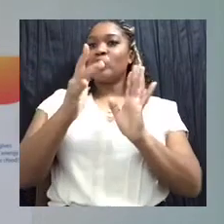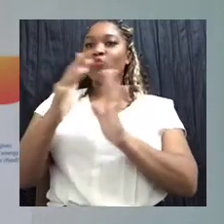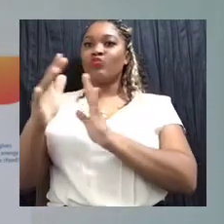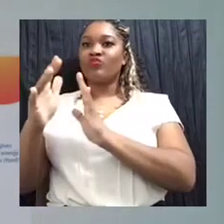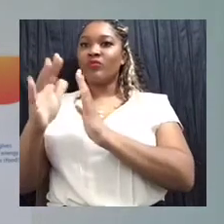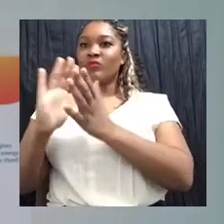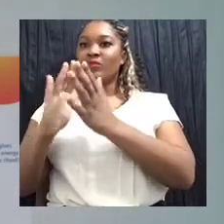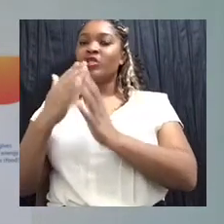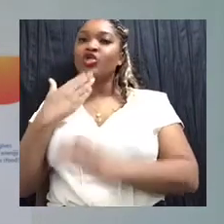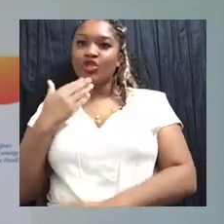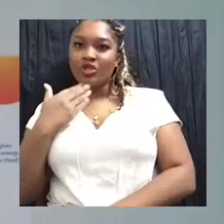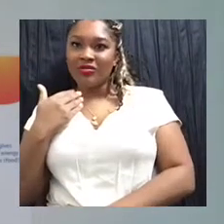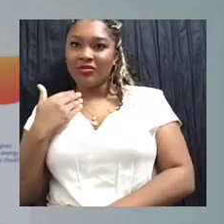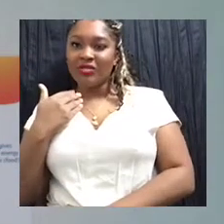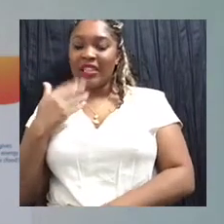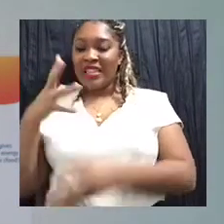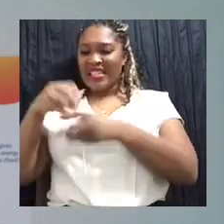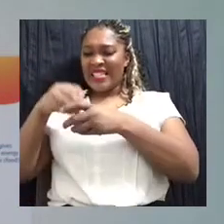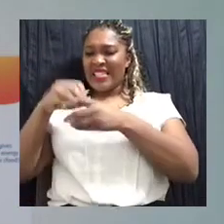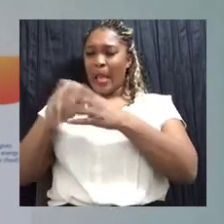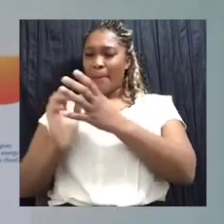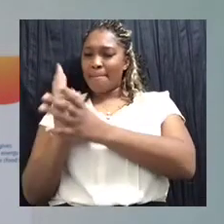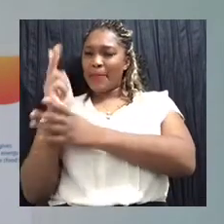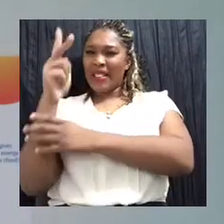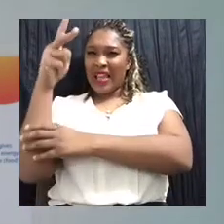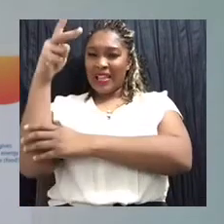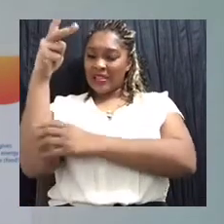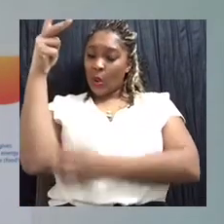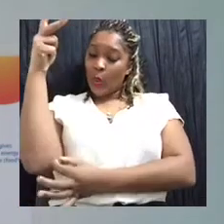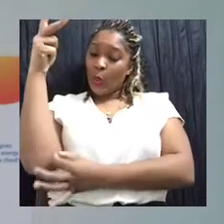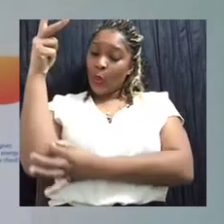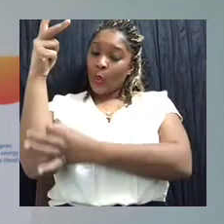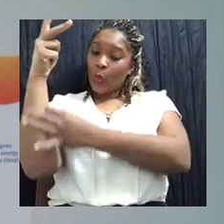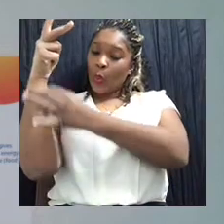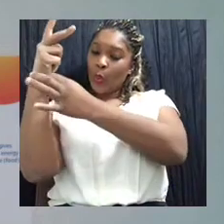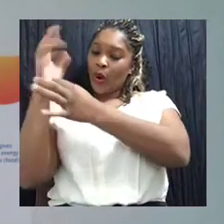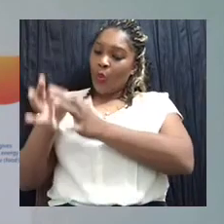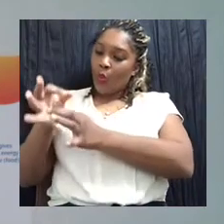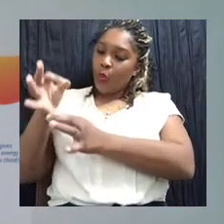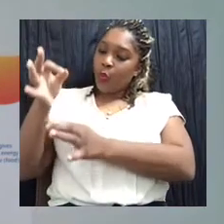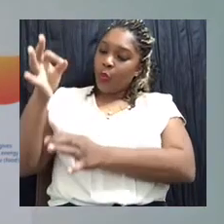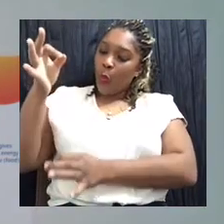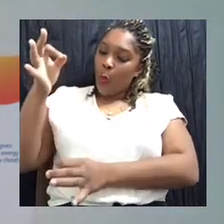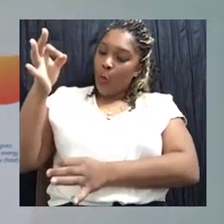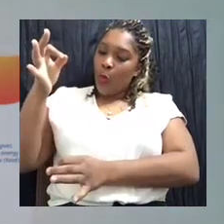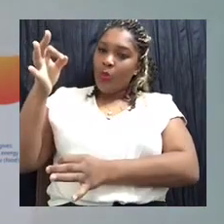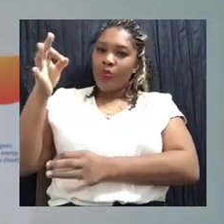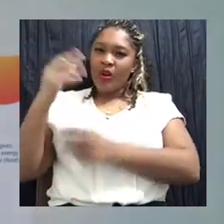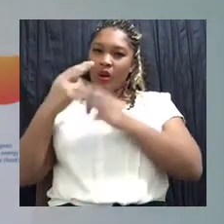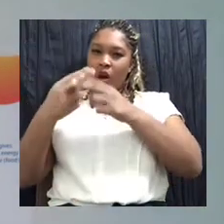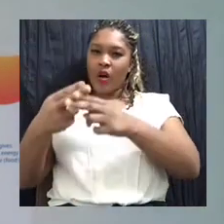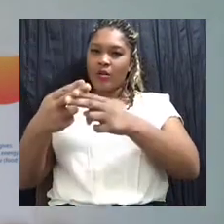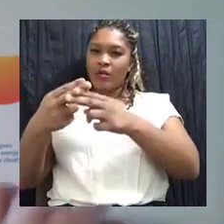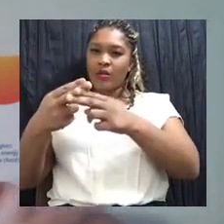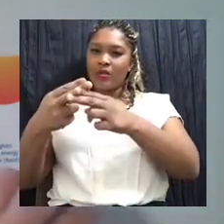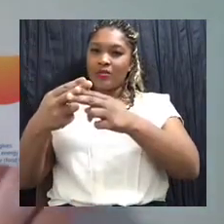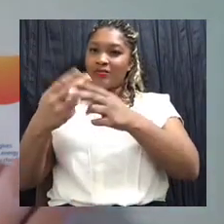Inside the plant are little tubes, and they're called phloem.